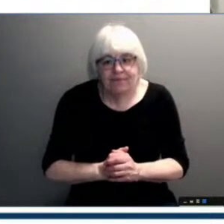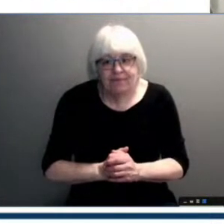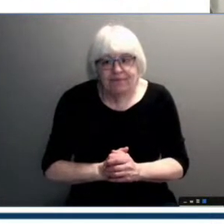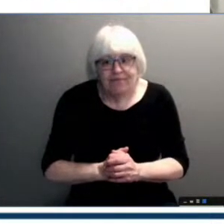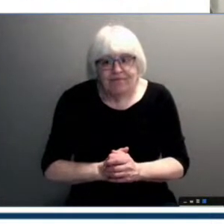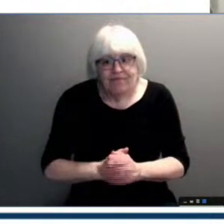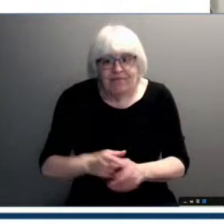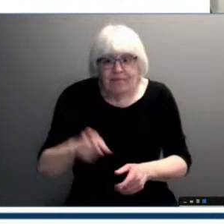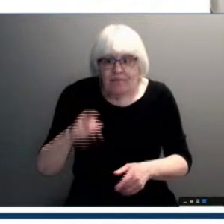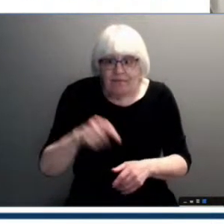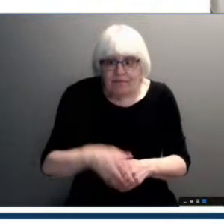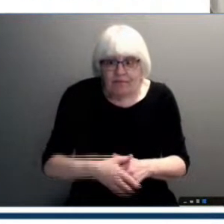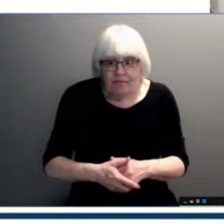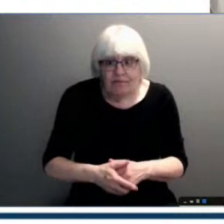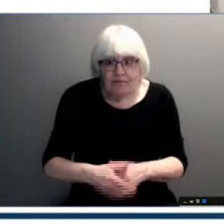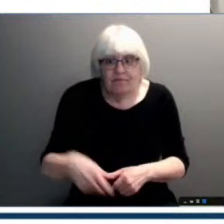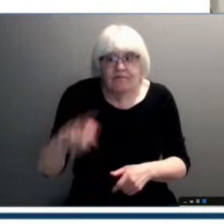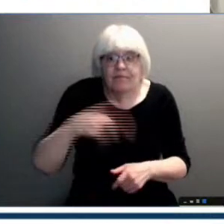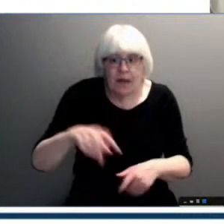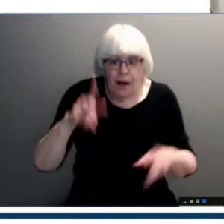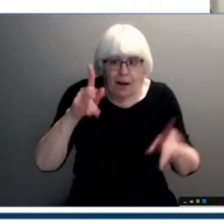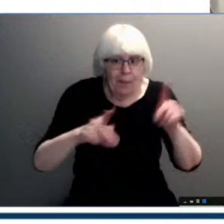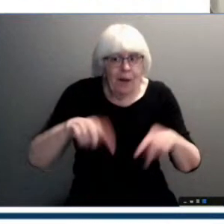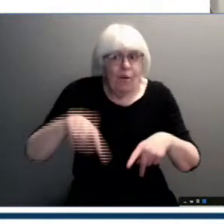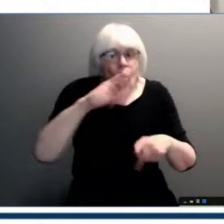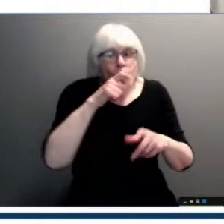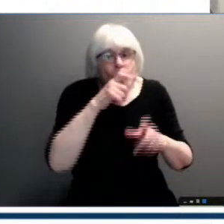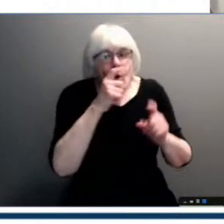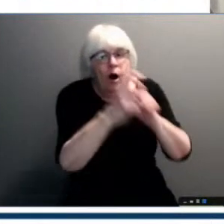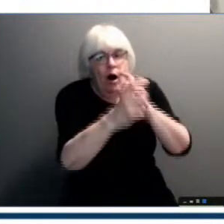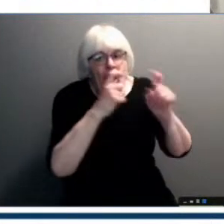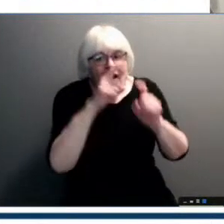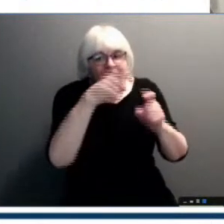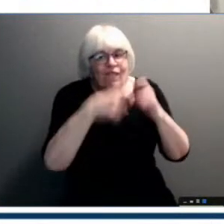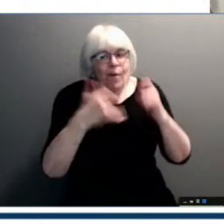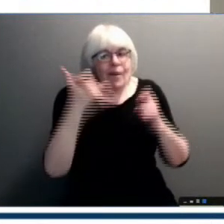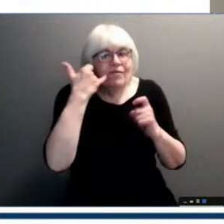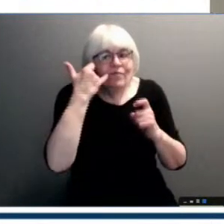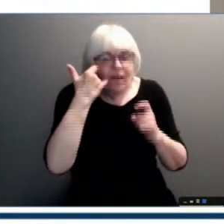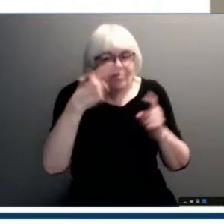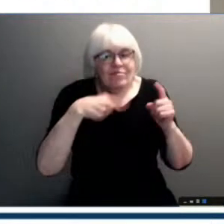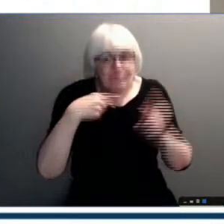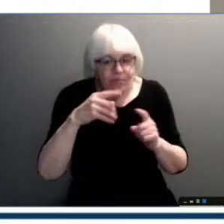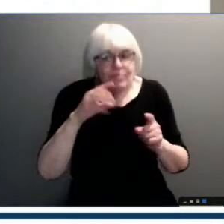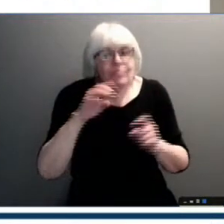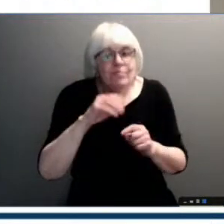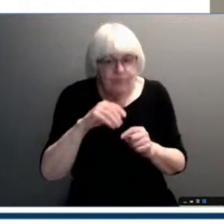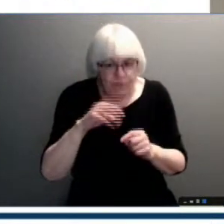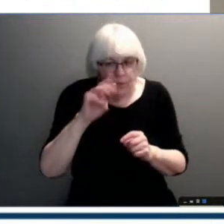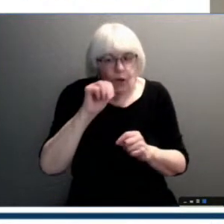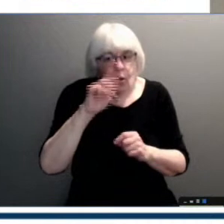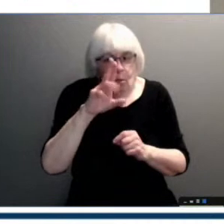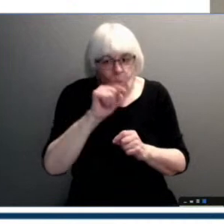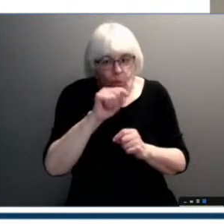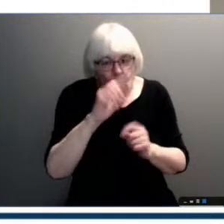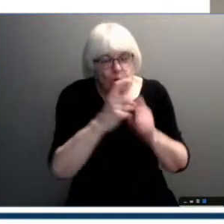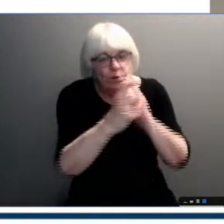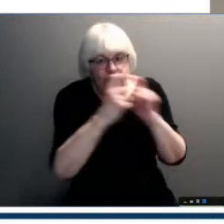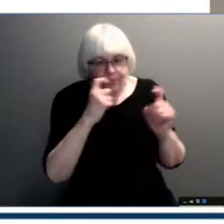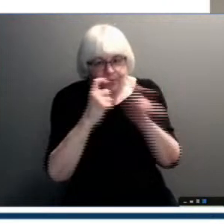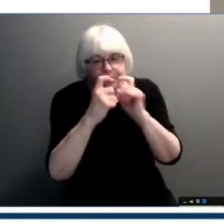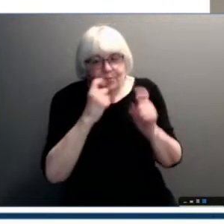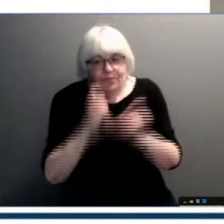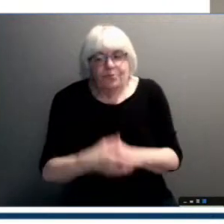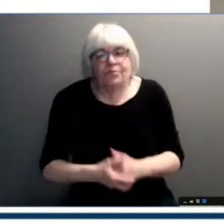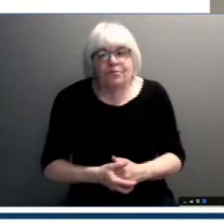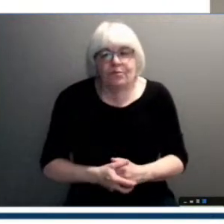with your follow-up. Thank you. Thank you very much for that. I'm wondering if you were looking at border restrictions or isolation requirements at the